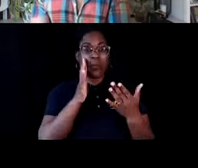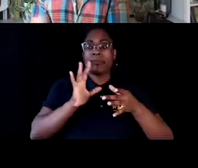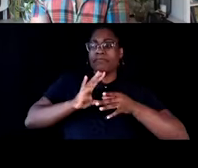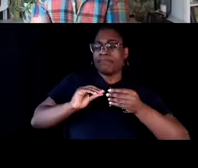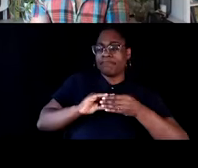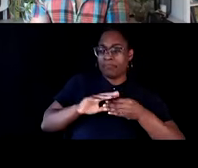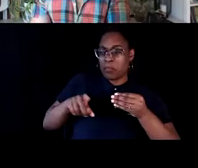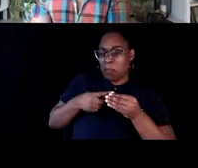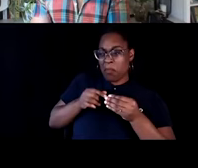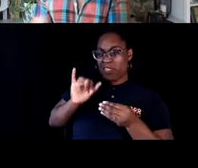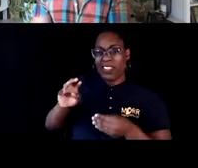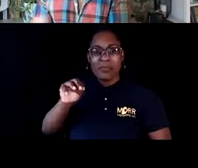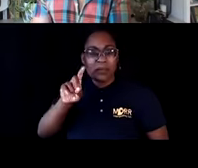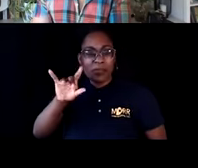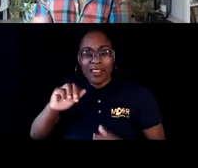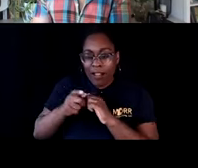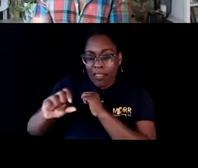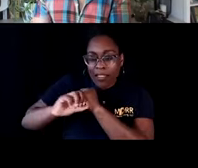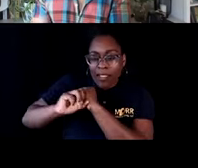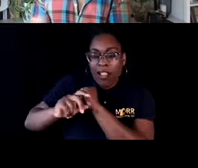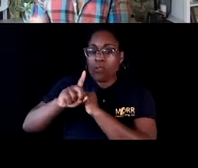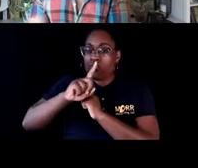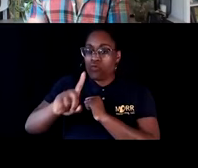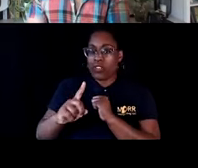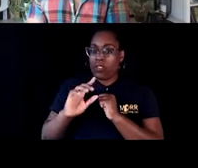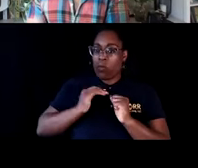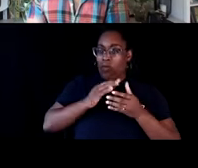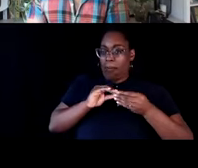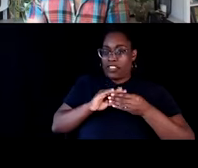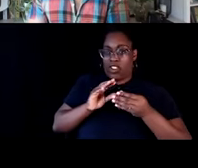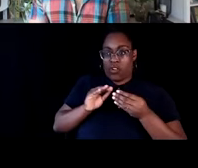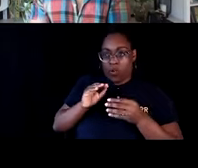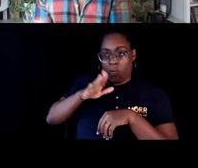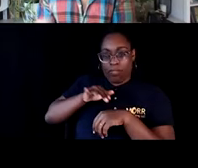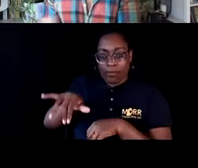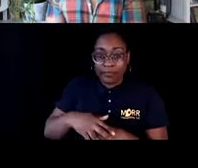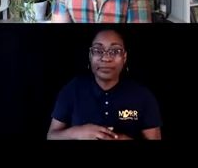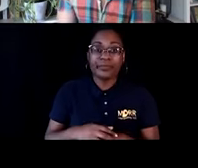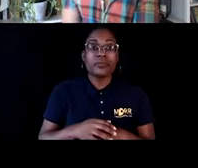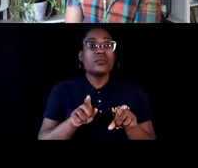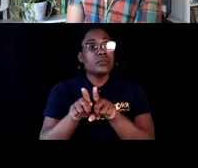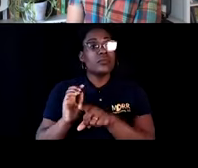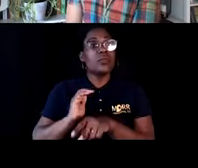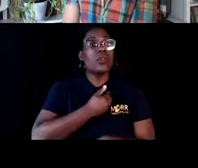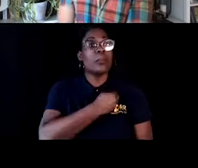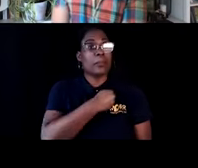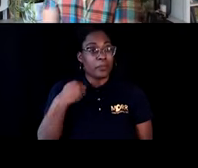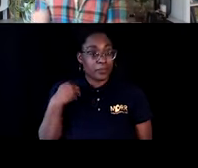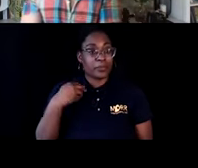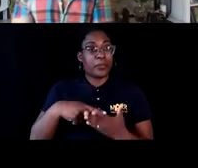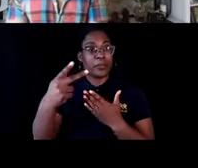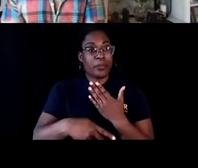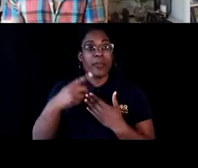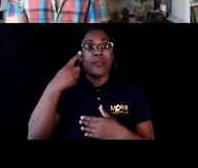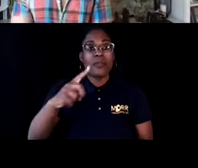year as well as our Government Alliance on Race and Equity, our membership program for government institutions who are trying to